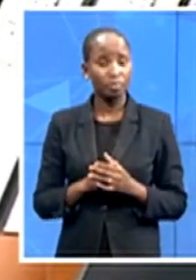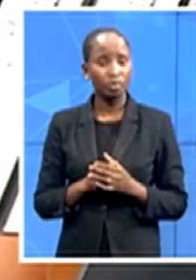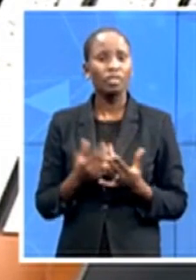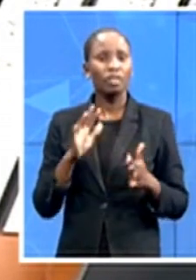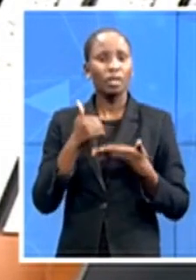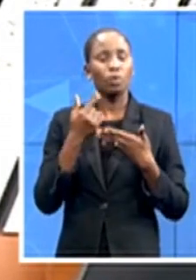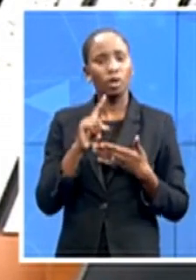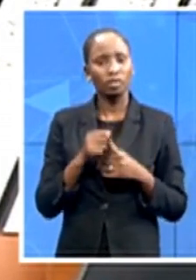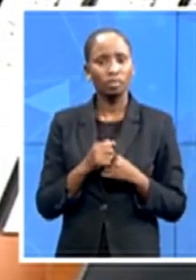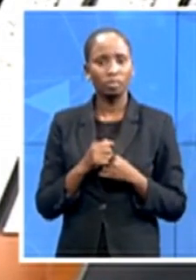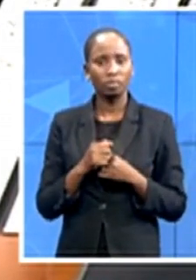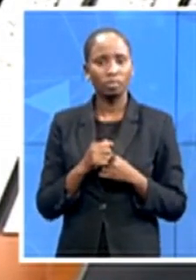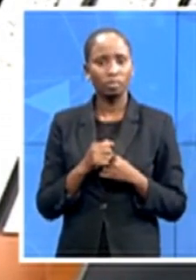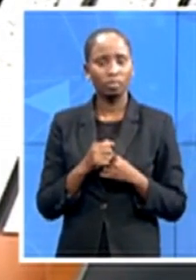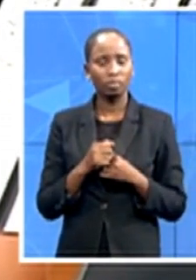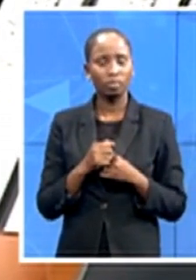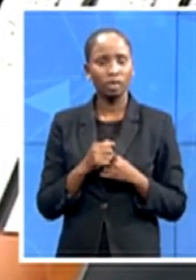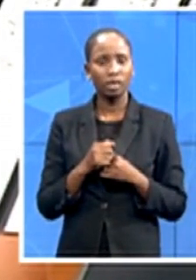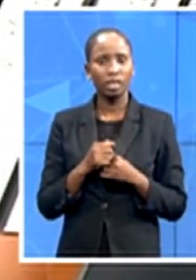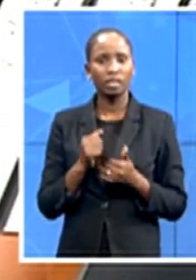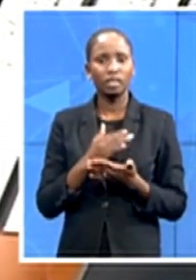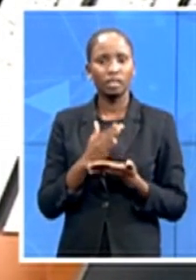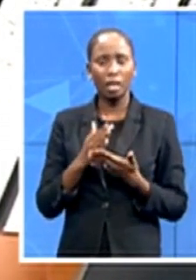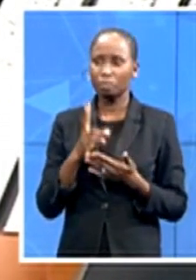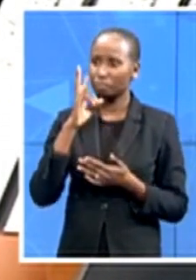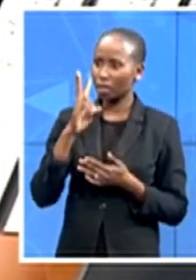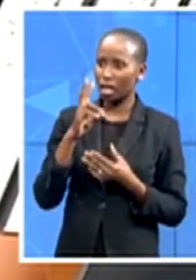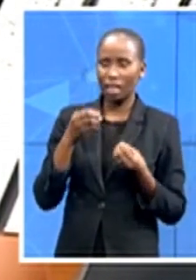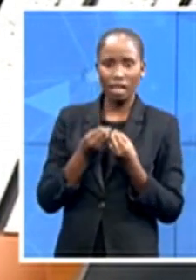egregious and obvious abuses of power.